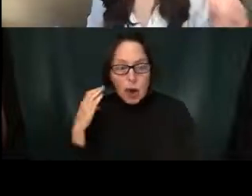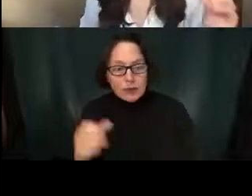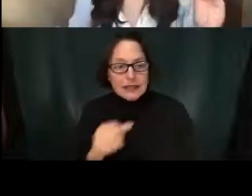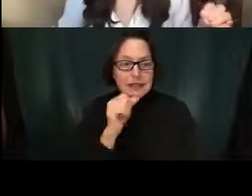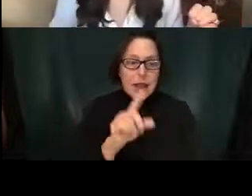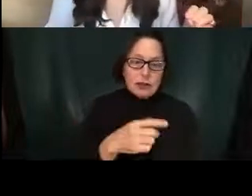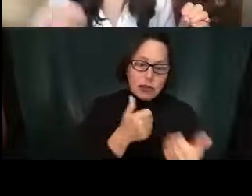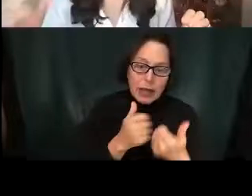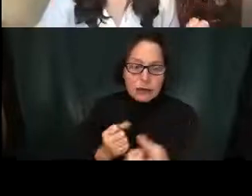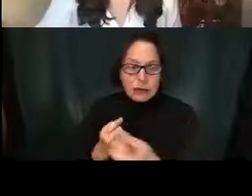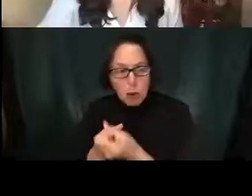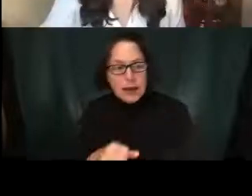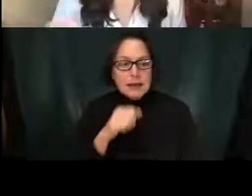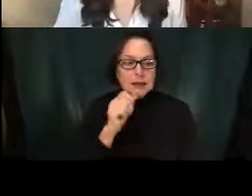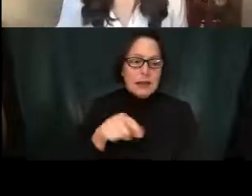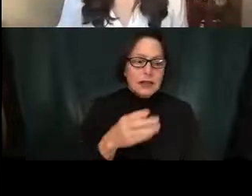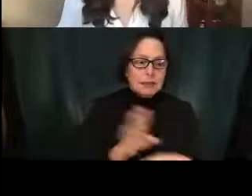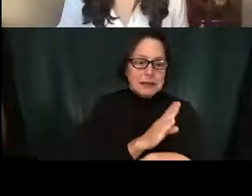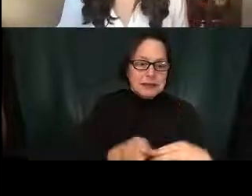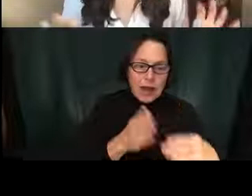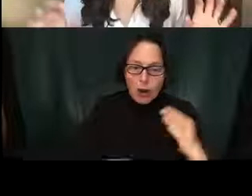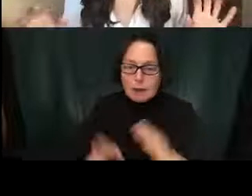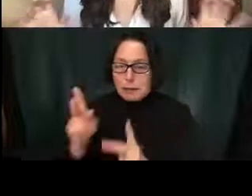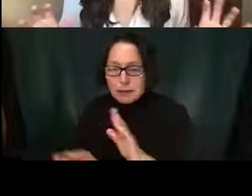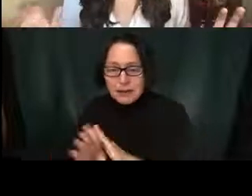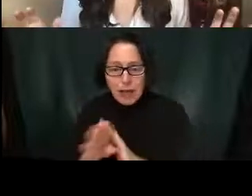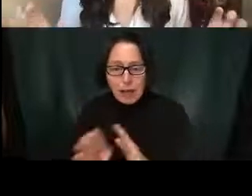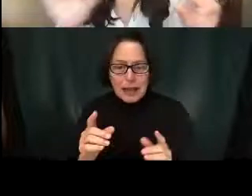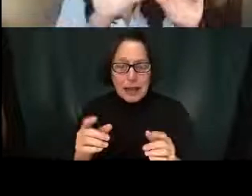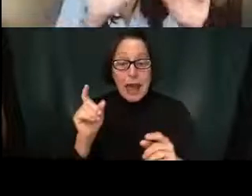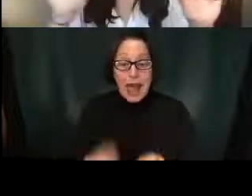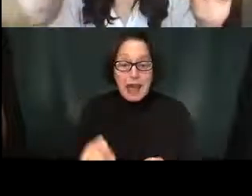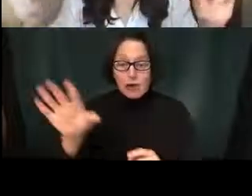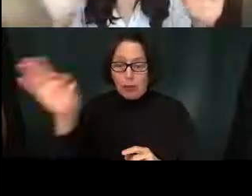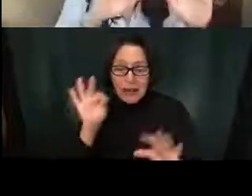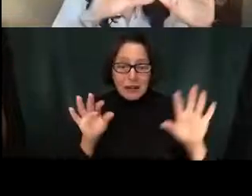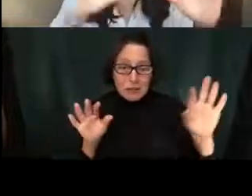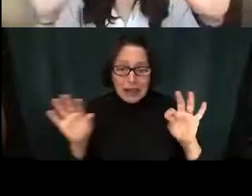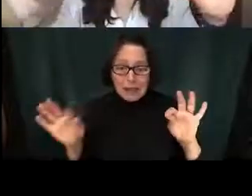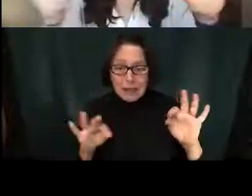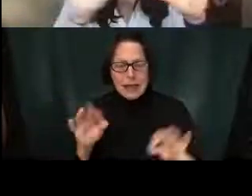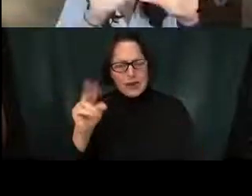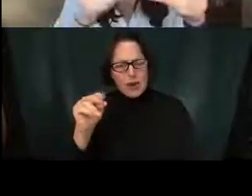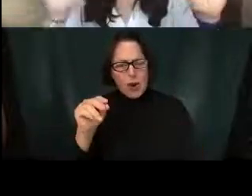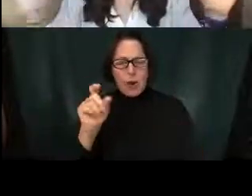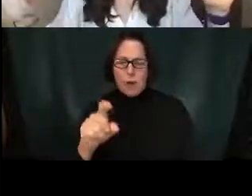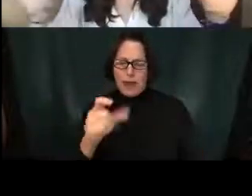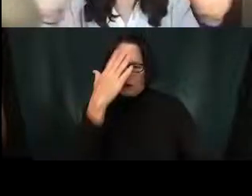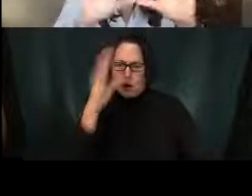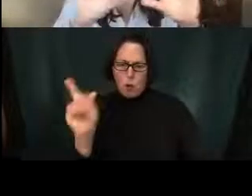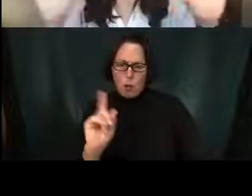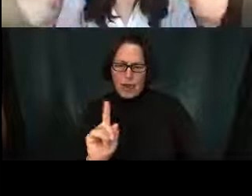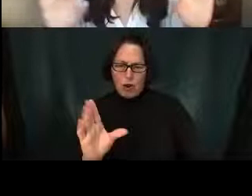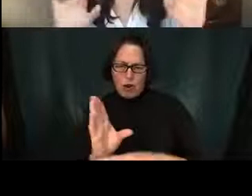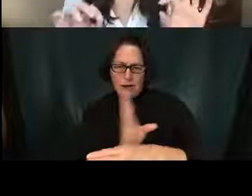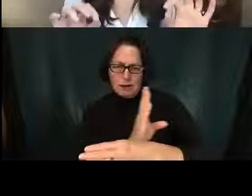not just looking at the business outcomes or people development. We don't need to make the trade-offs. We just have to know where to be on this